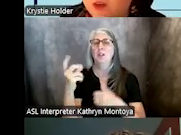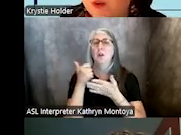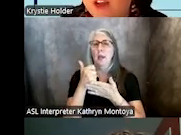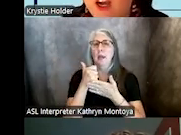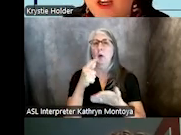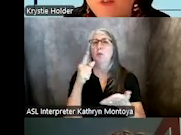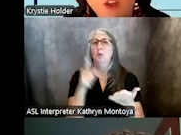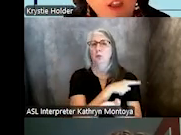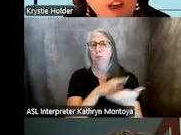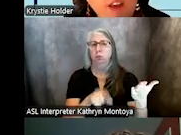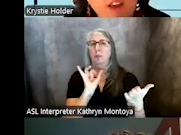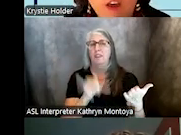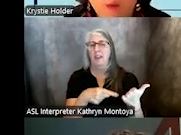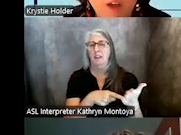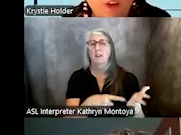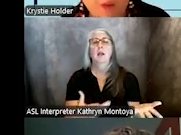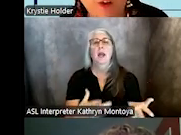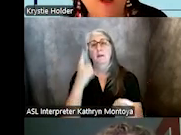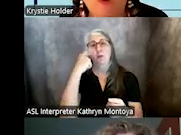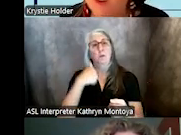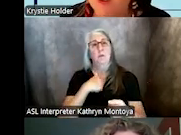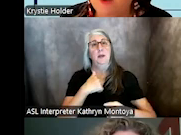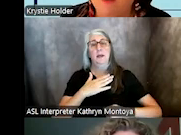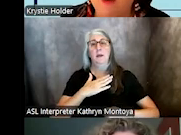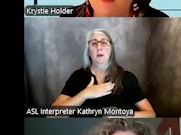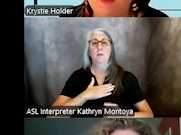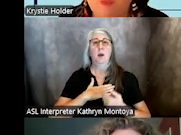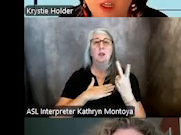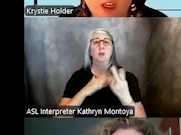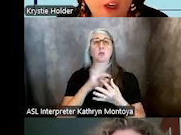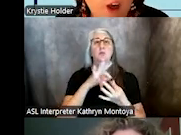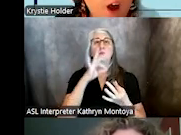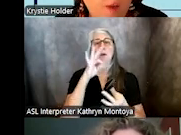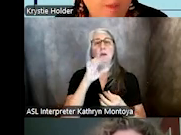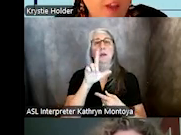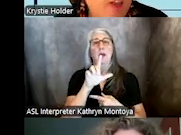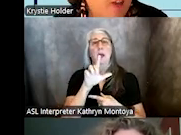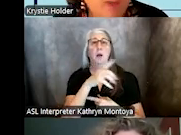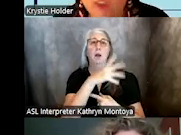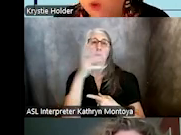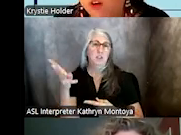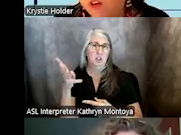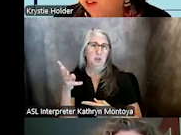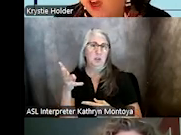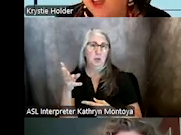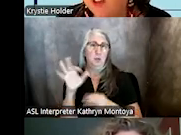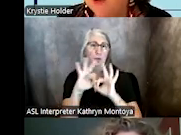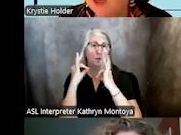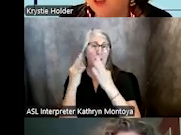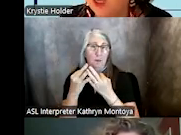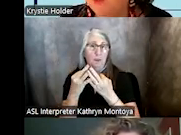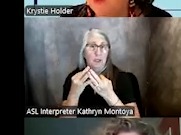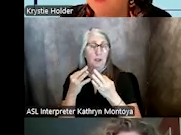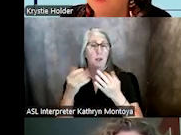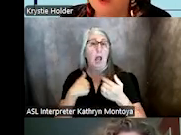to step aside and really let my two-spirit LGBTQ relatives speak. And that's what a ally looks